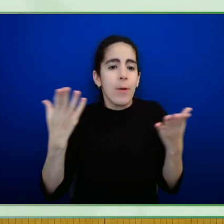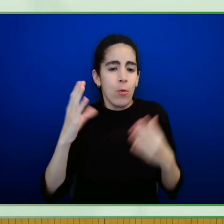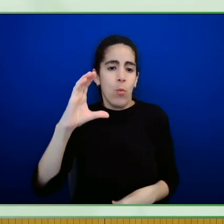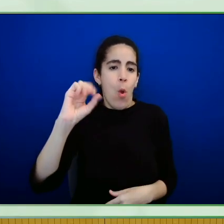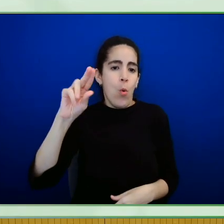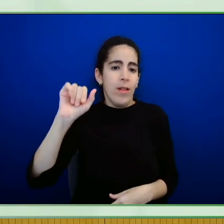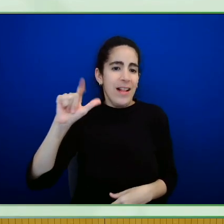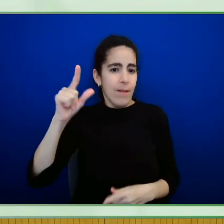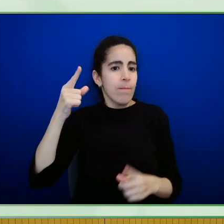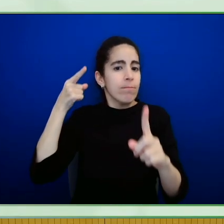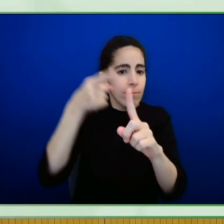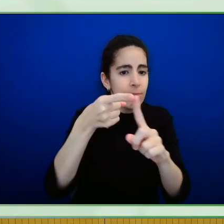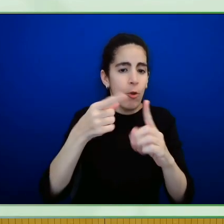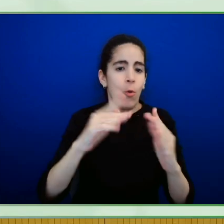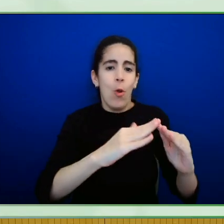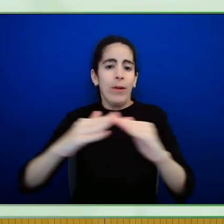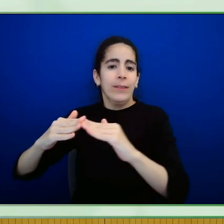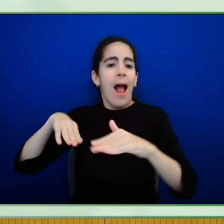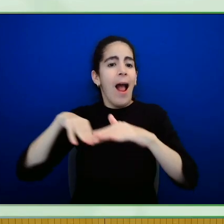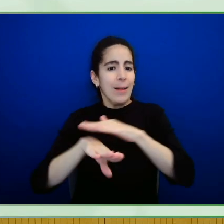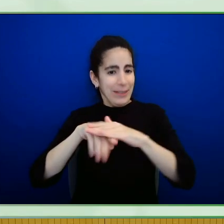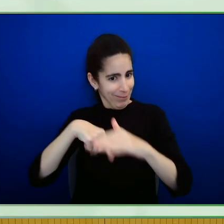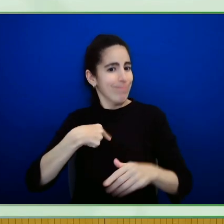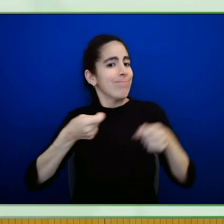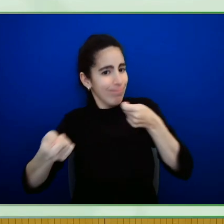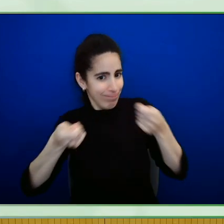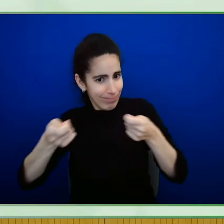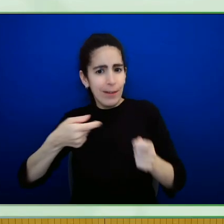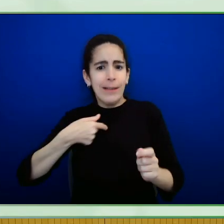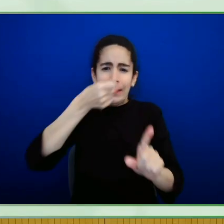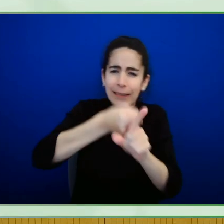of everything in Bloomington, Indiana. Come visit.